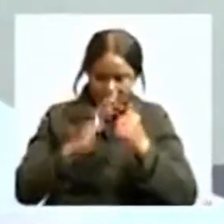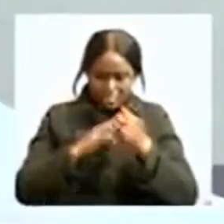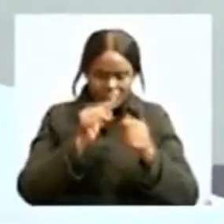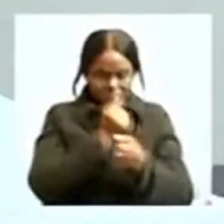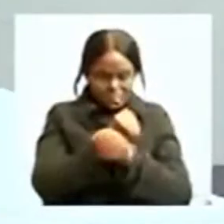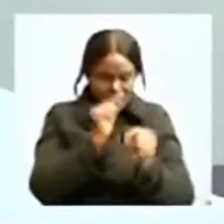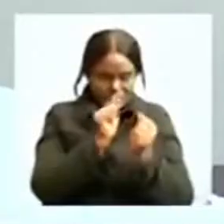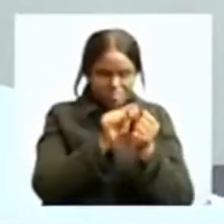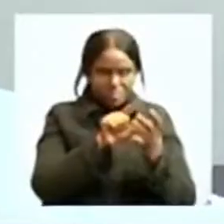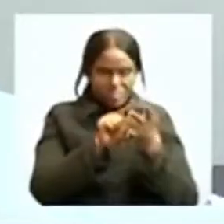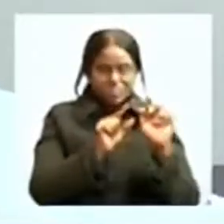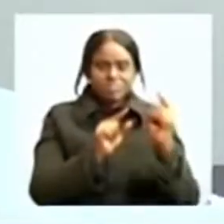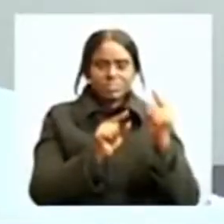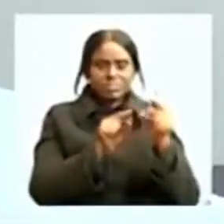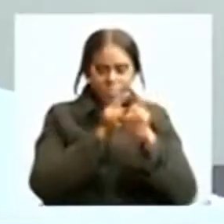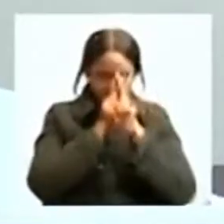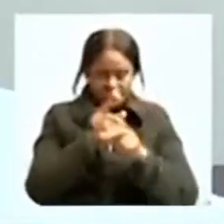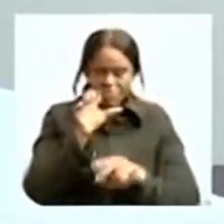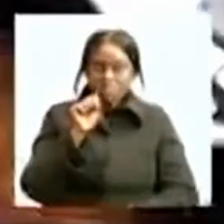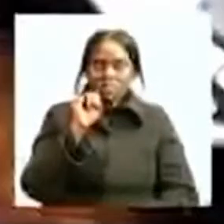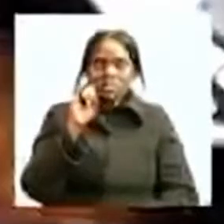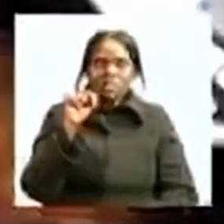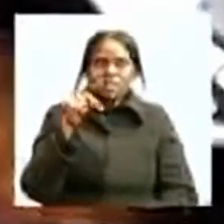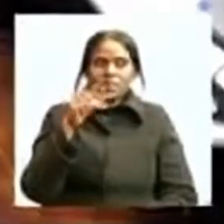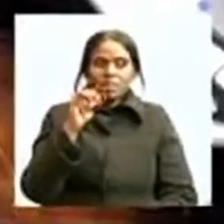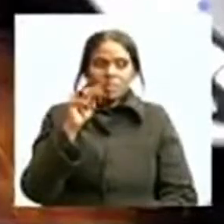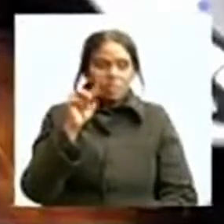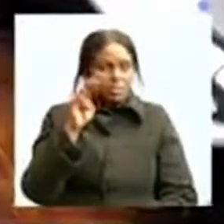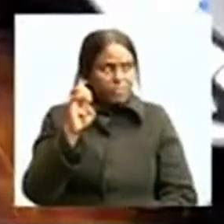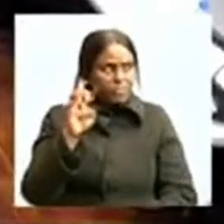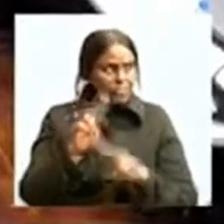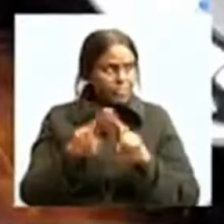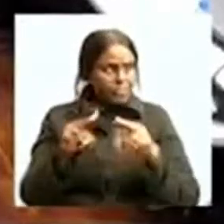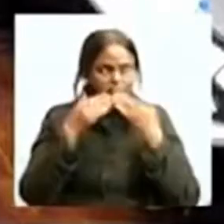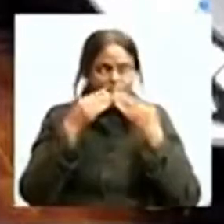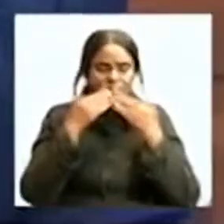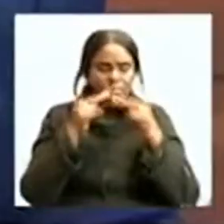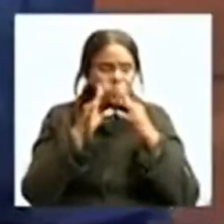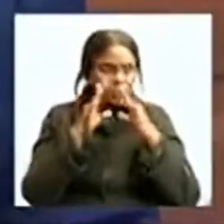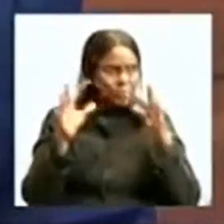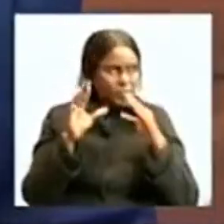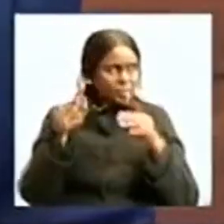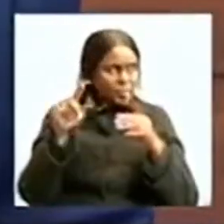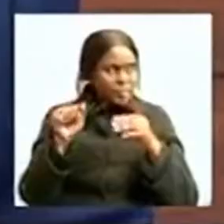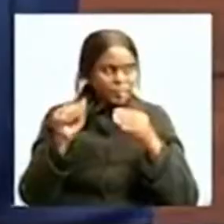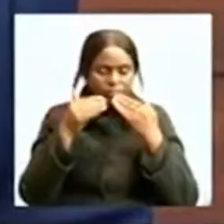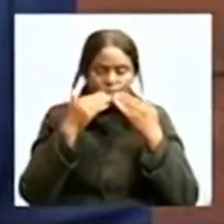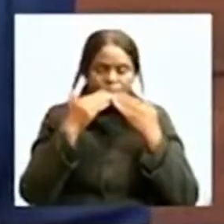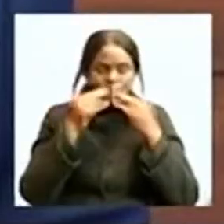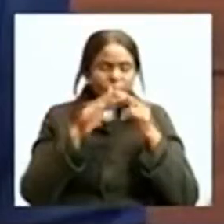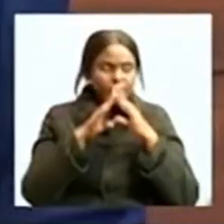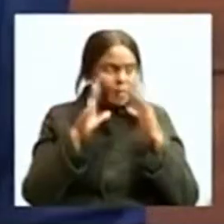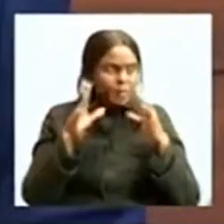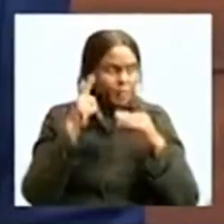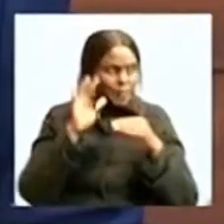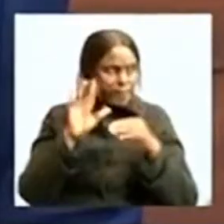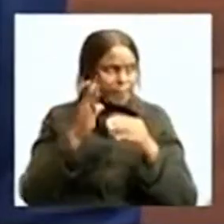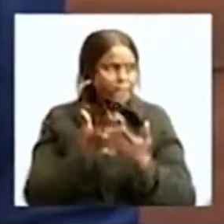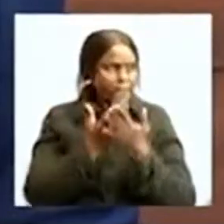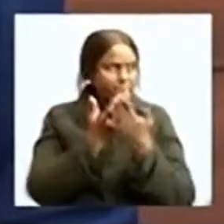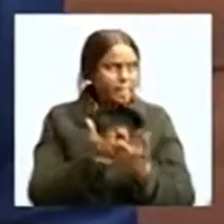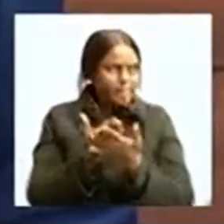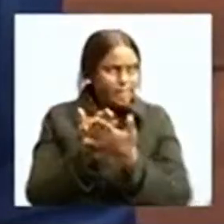first. Honorable Singombe. Chairman, thank you very much. PS, thank you so very much for the